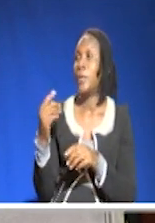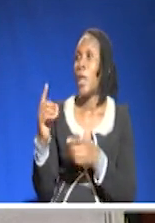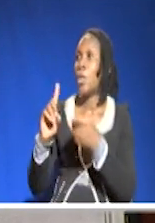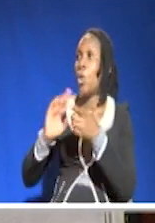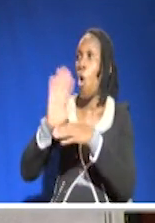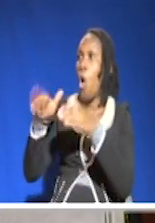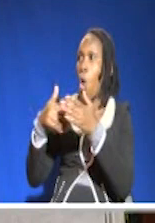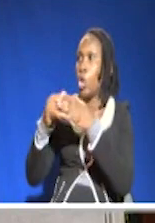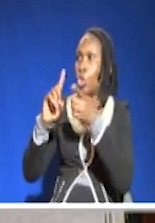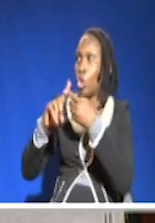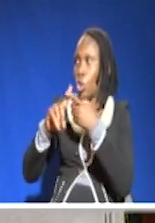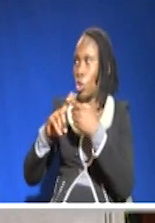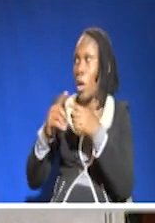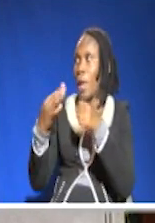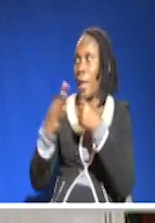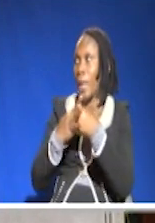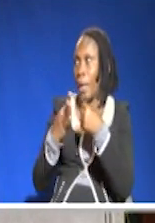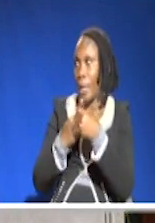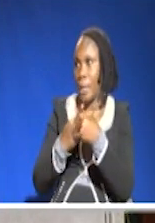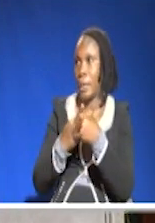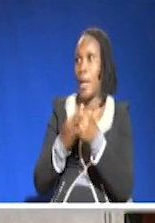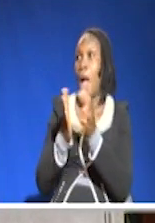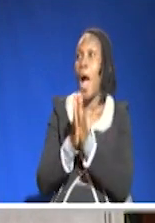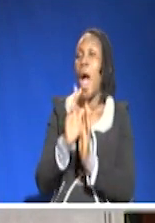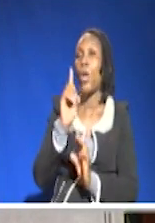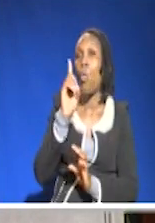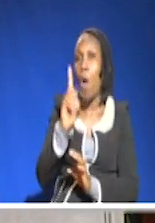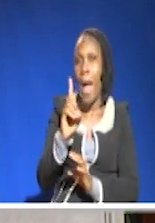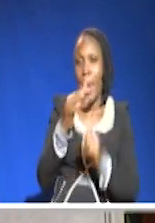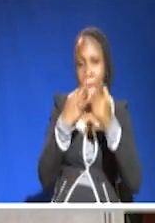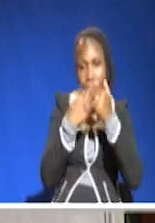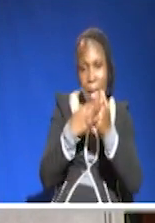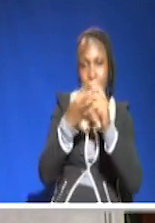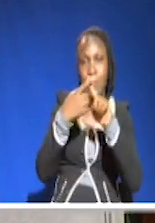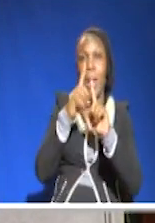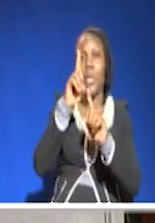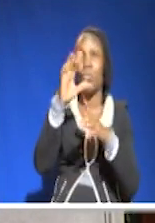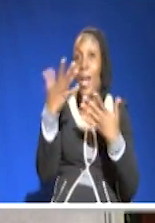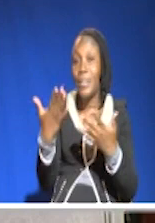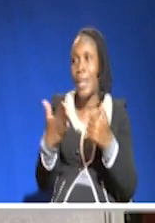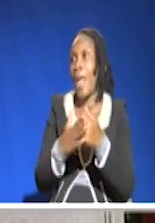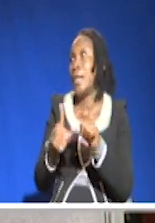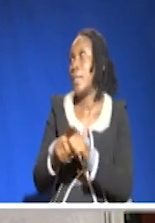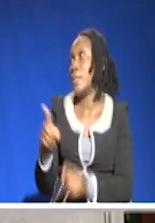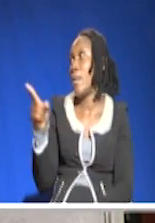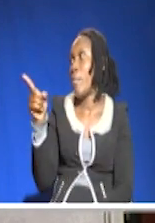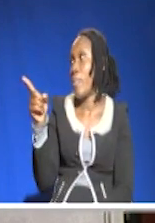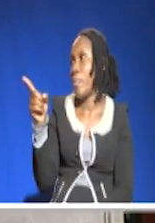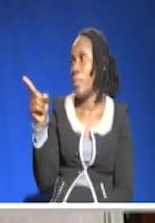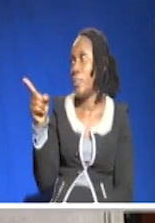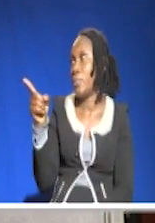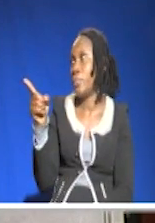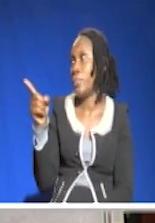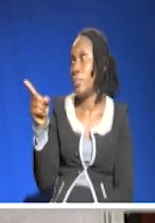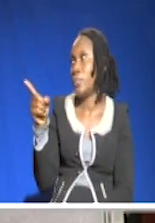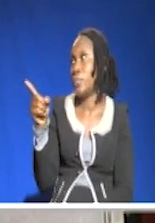The sum of the digit 8 and 1 is 9. That is 8